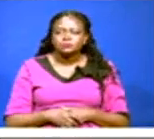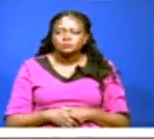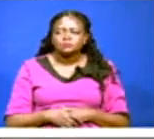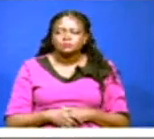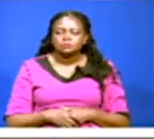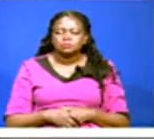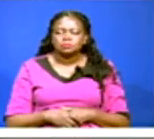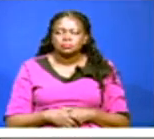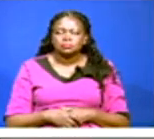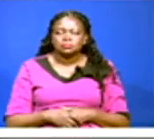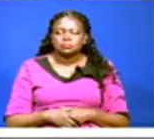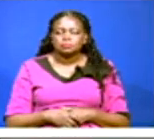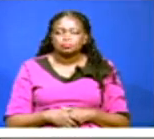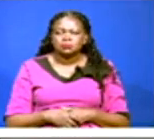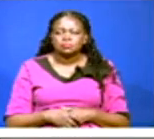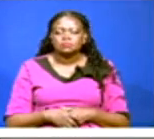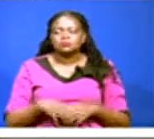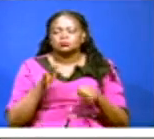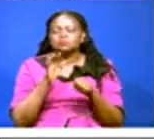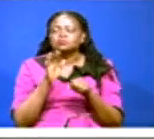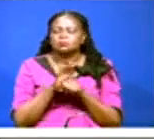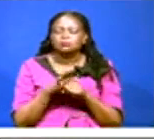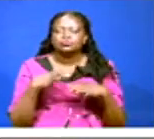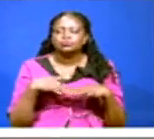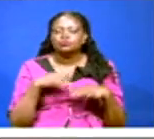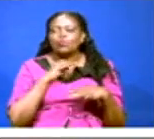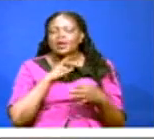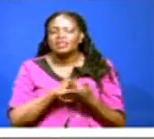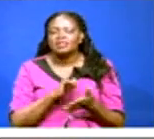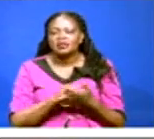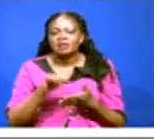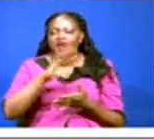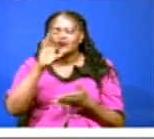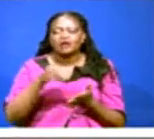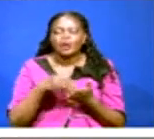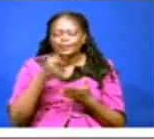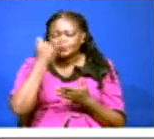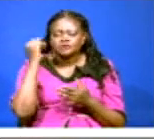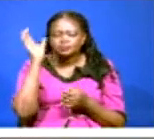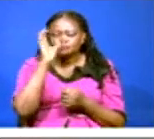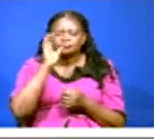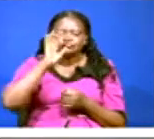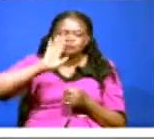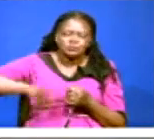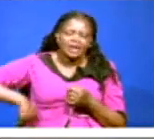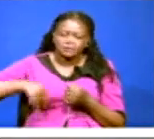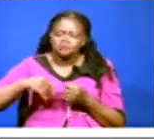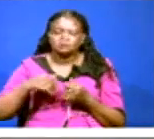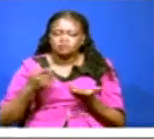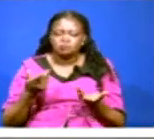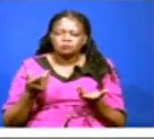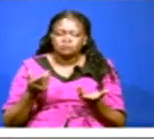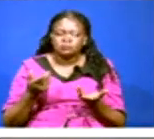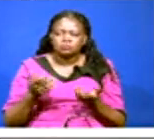Pessimists frequently lament that Africa is vulnerable because it lags behind in effectively plugging